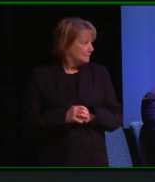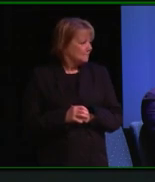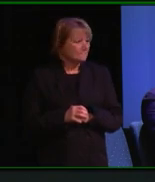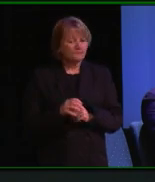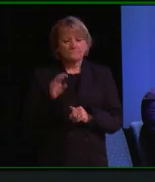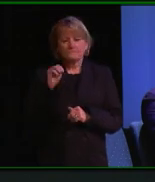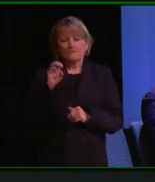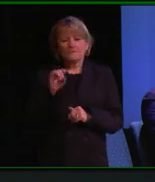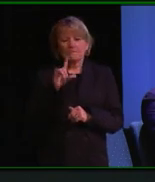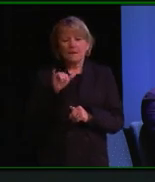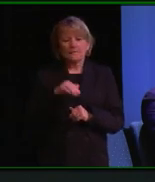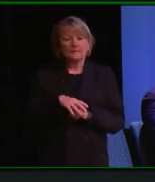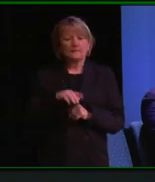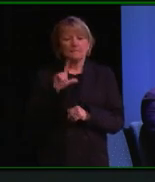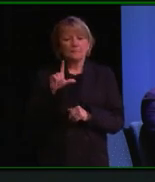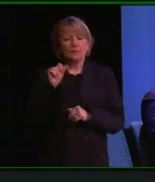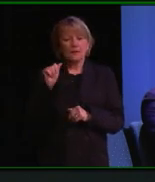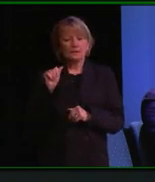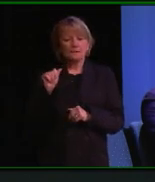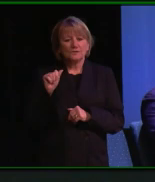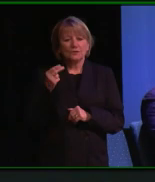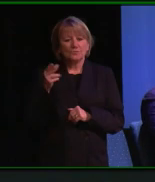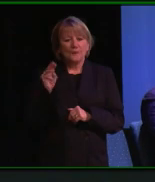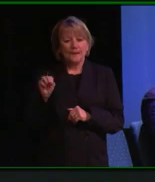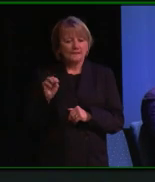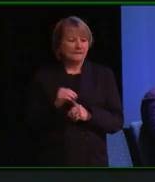Molly Logan, Liberal Arts, Humanities.